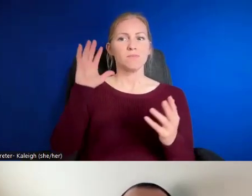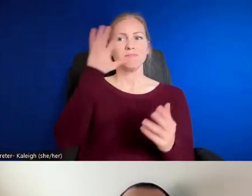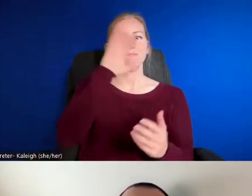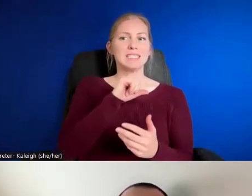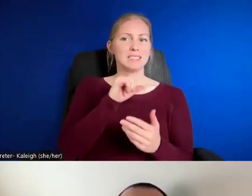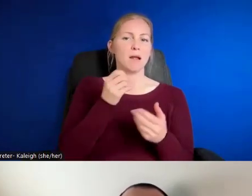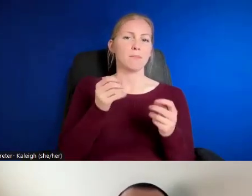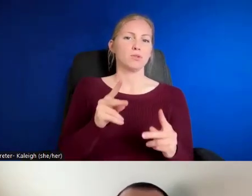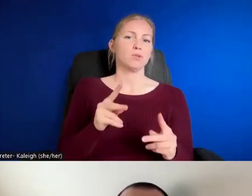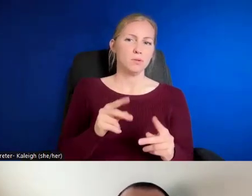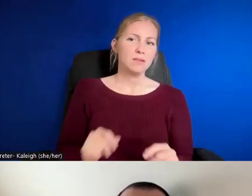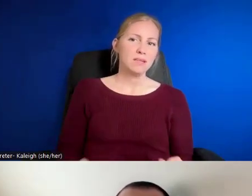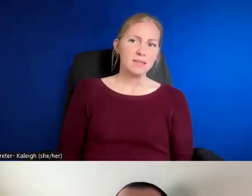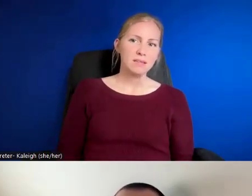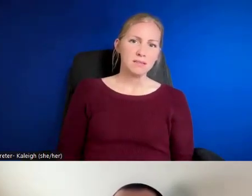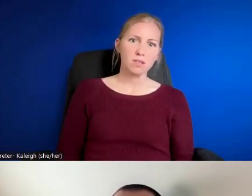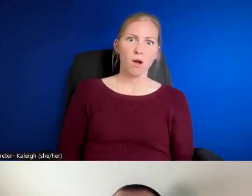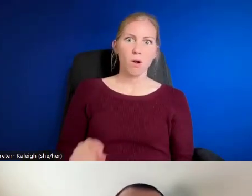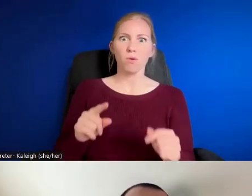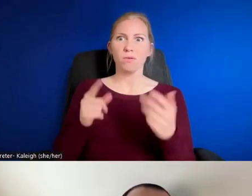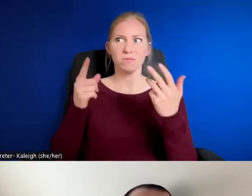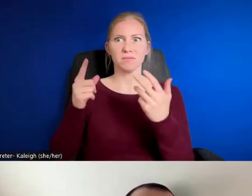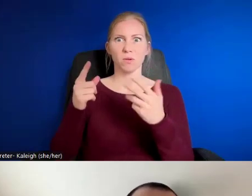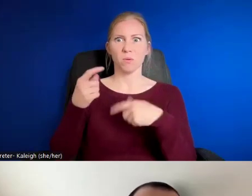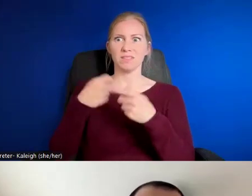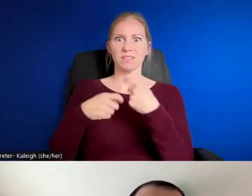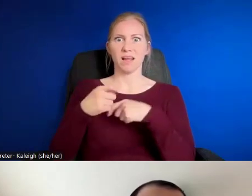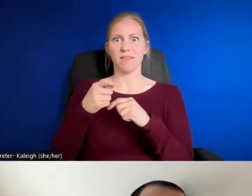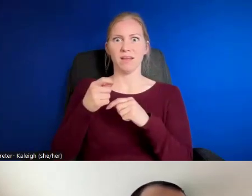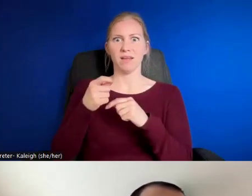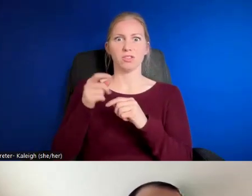the instance of force a little less traumatic.